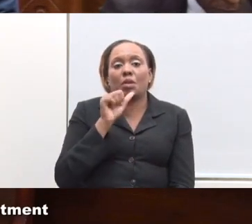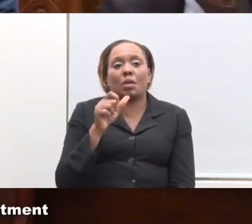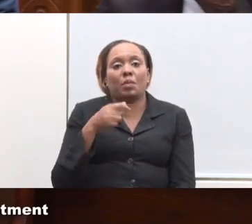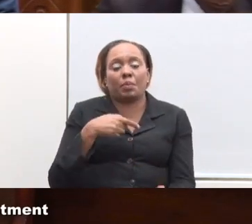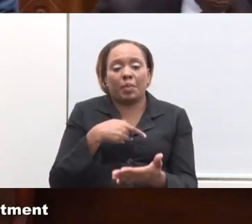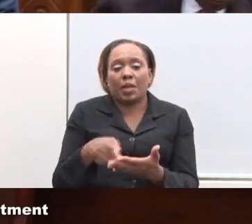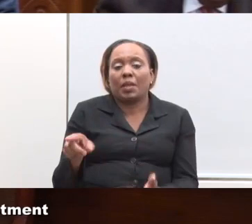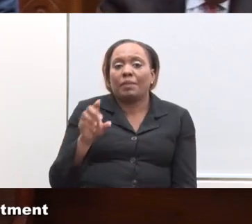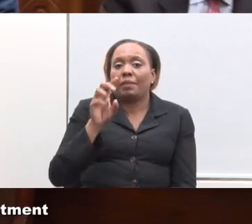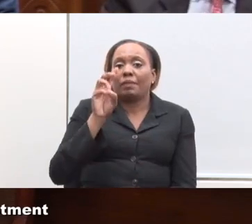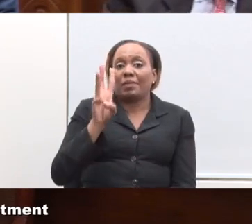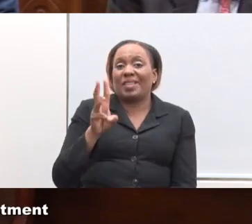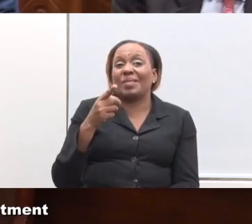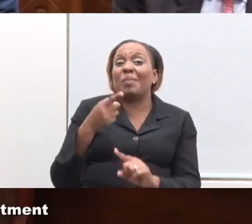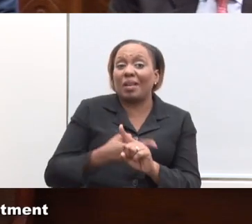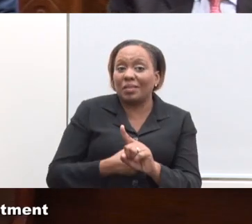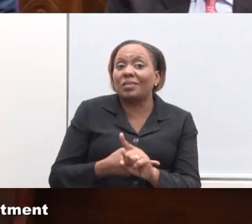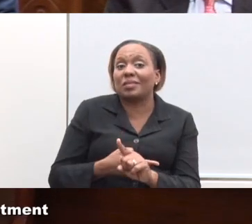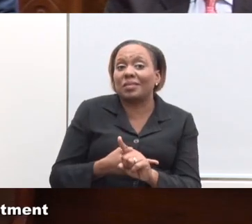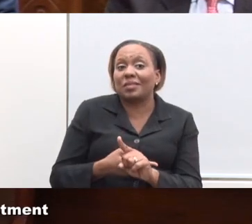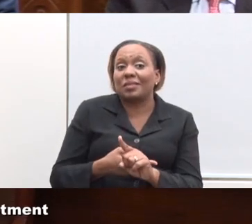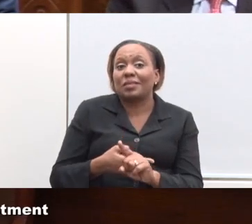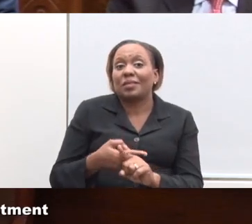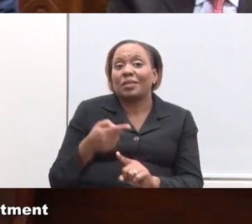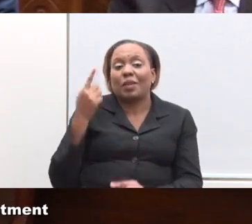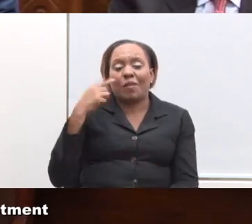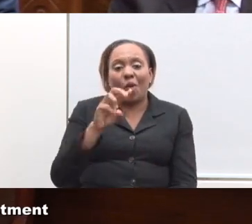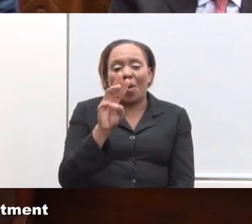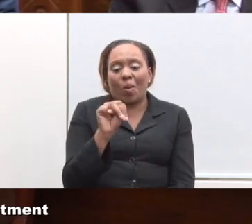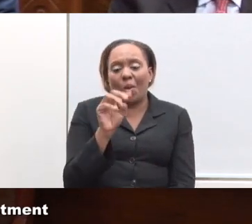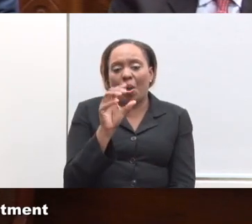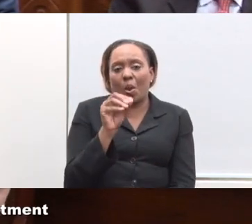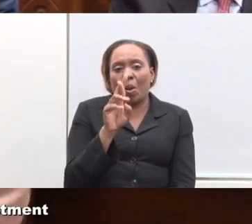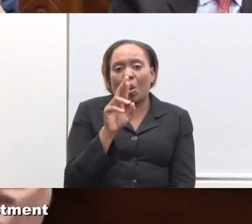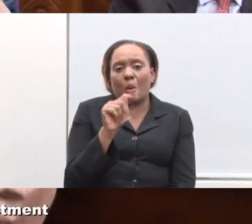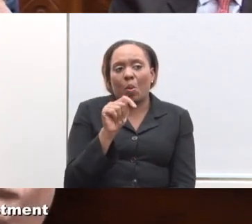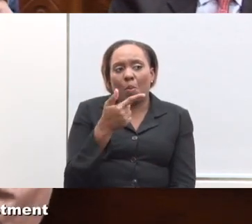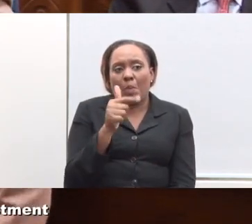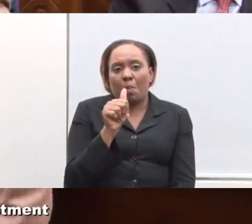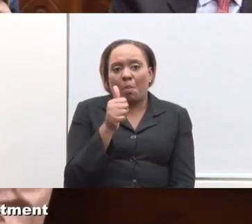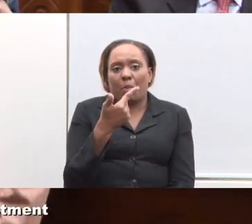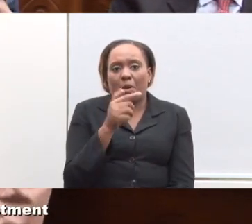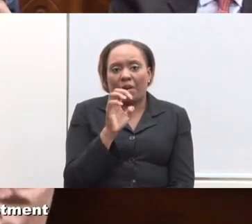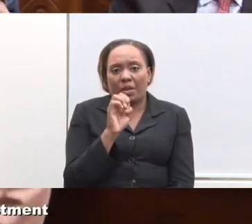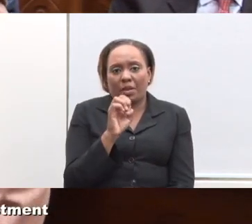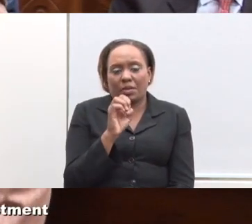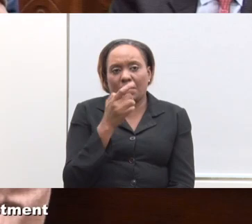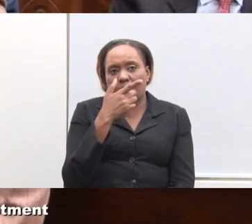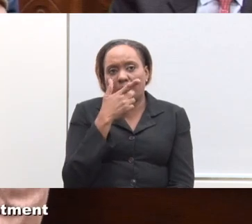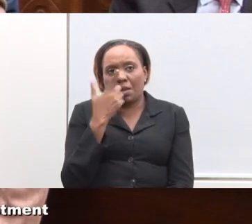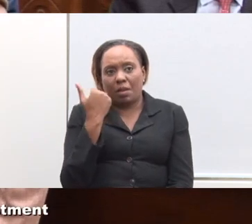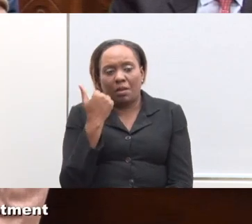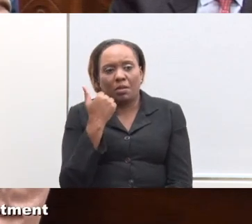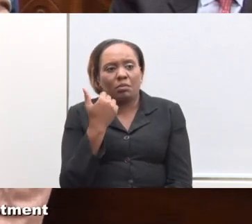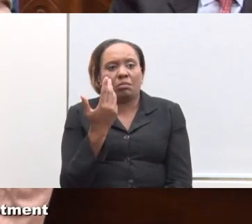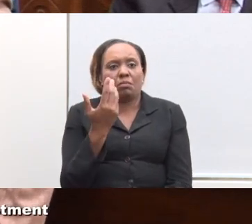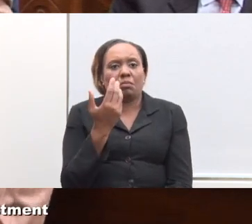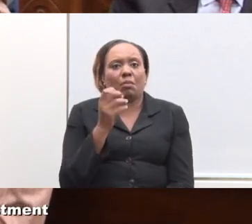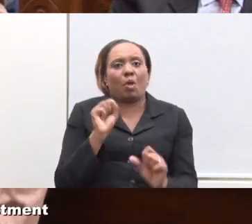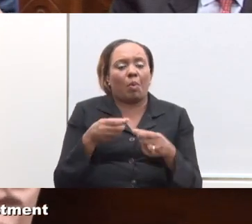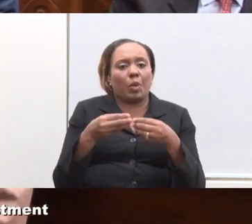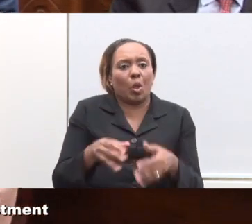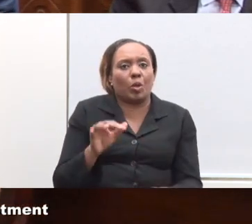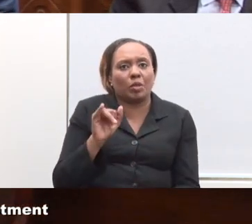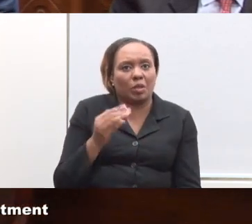able to have the space to do some of the things, because you're no longer forced to make that debt payment as